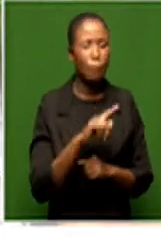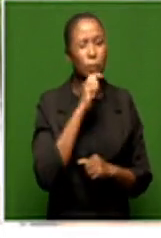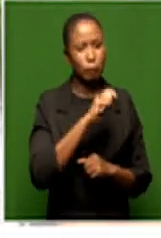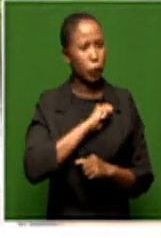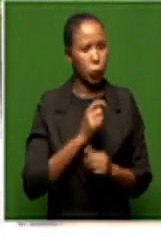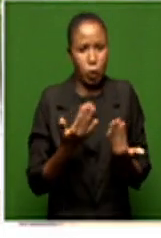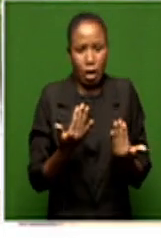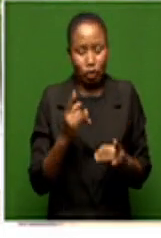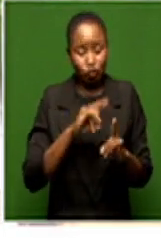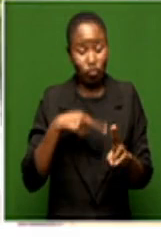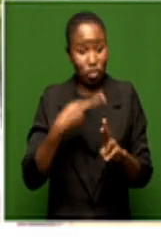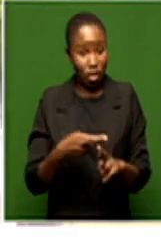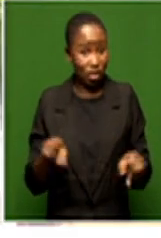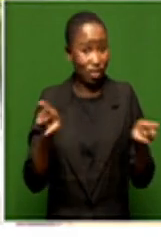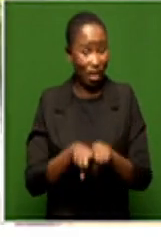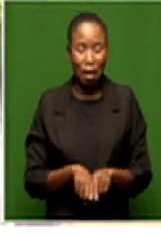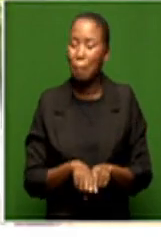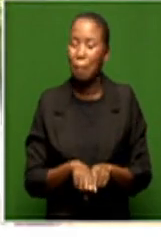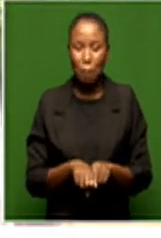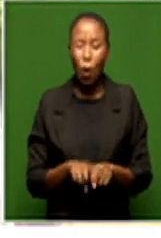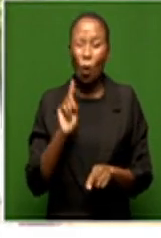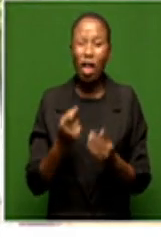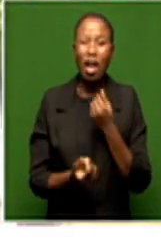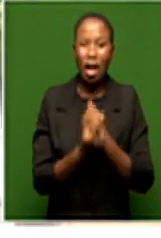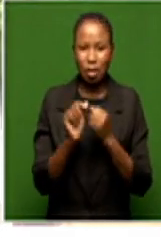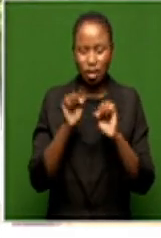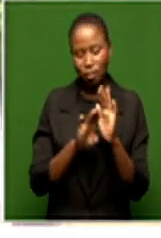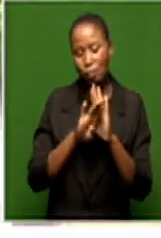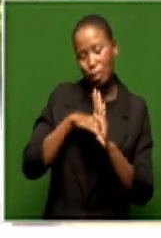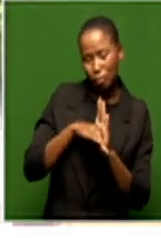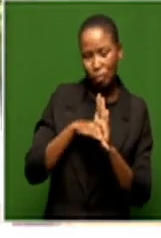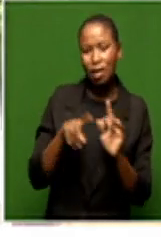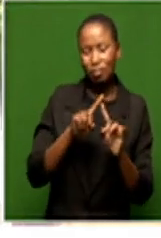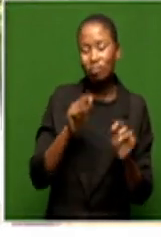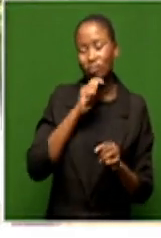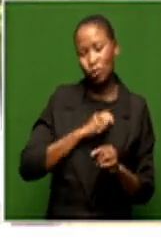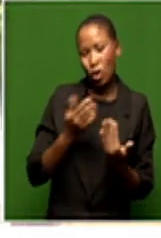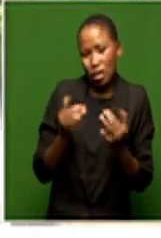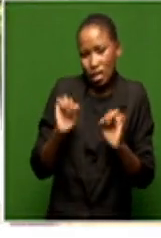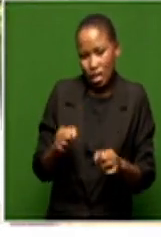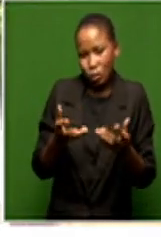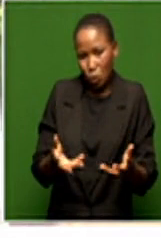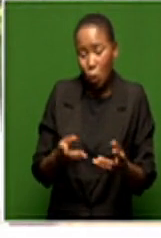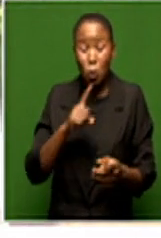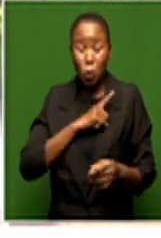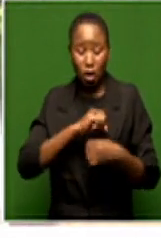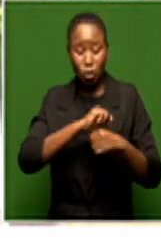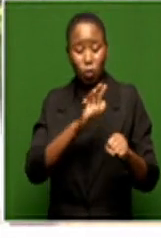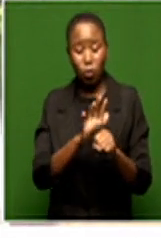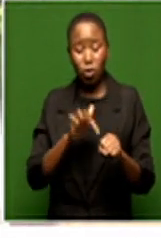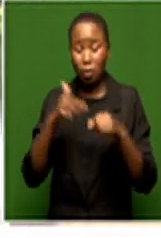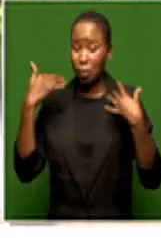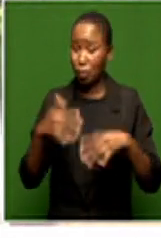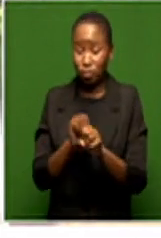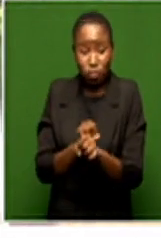We would have probably a little drop, and that is to be expected. COVID-19 had pressurized many